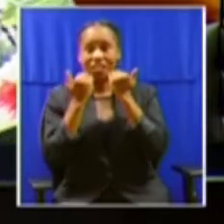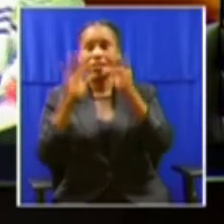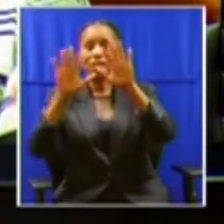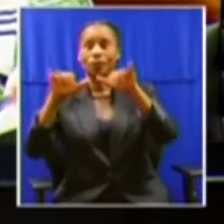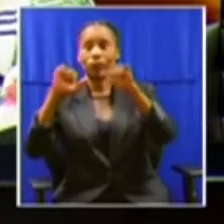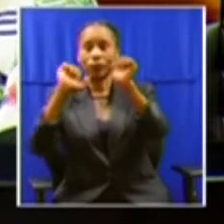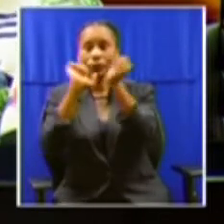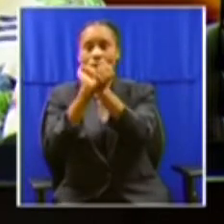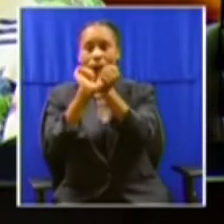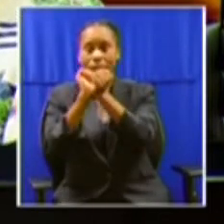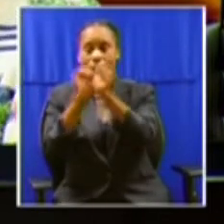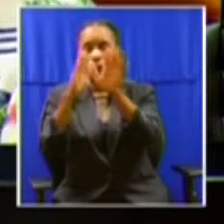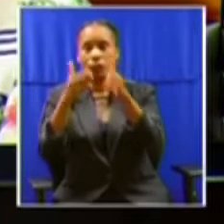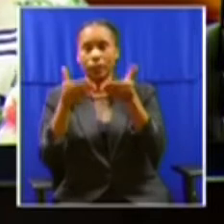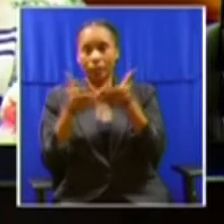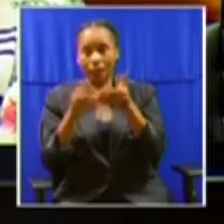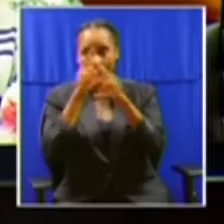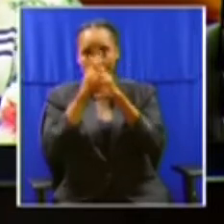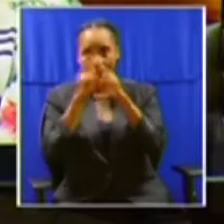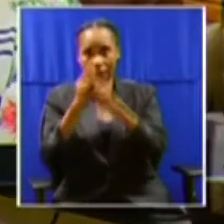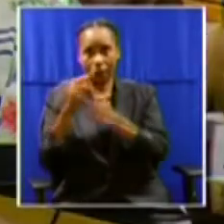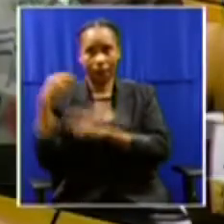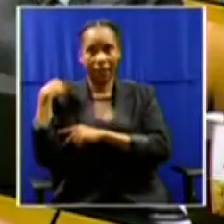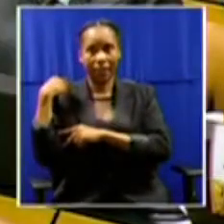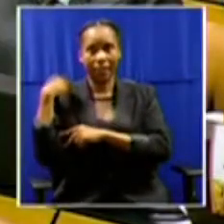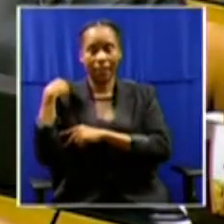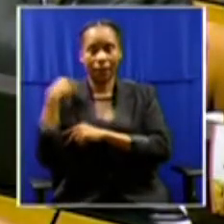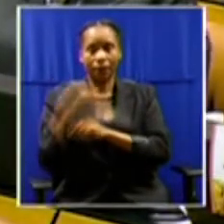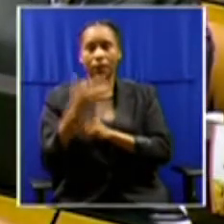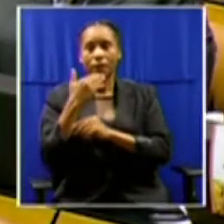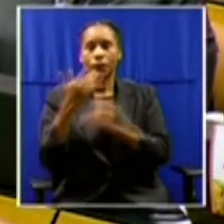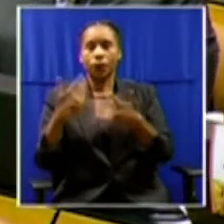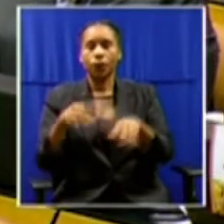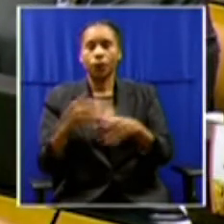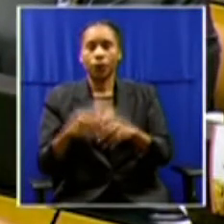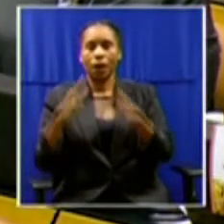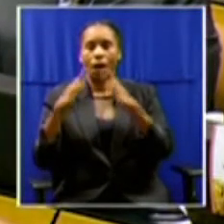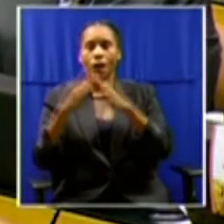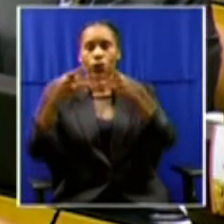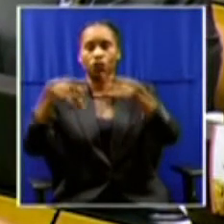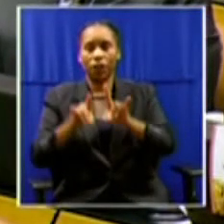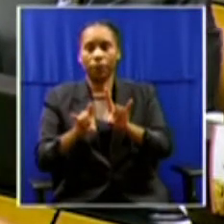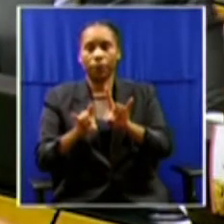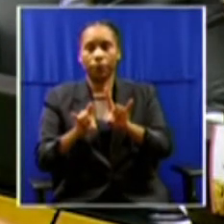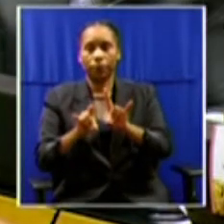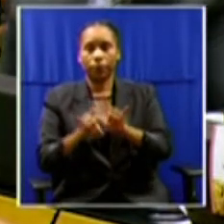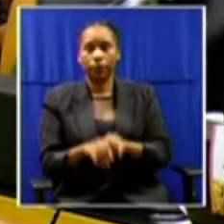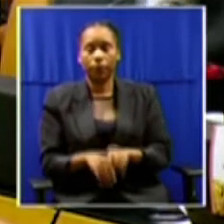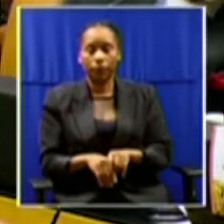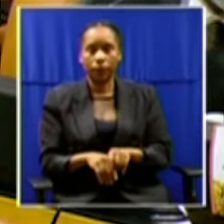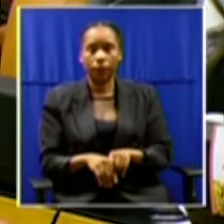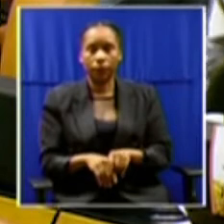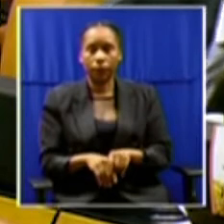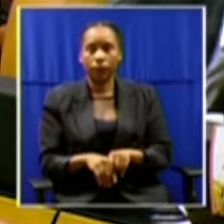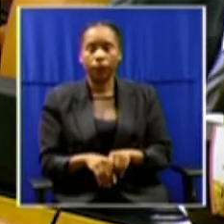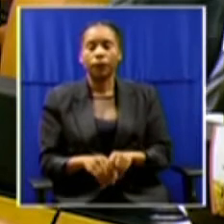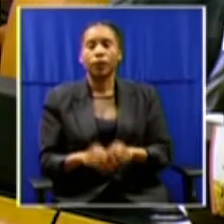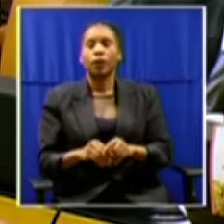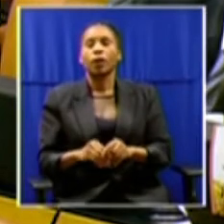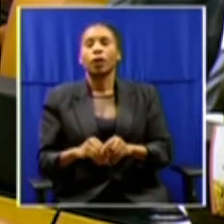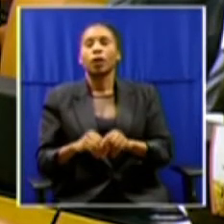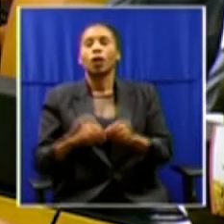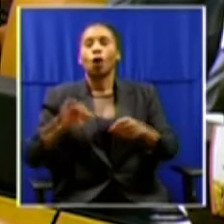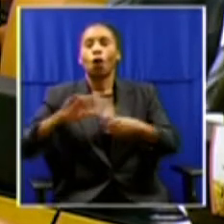the Honorable the Minister. Thank you very much, House Chair. The COVID-19 special